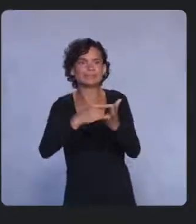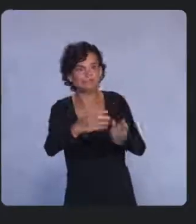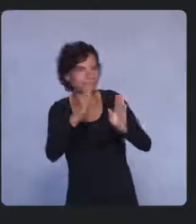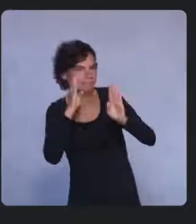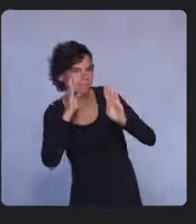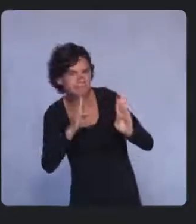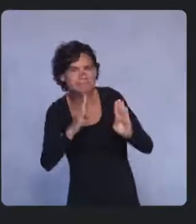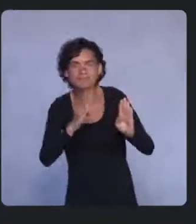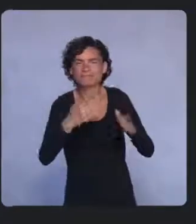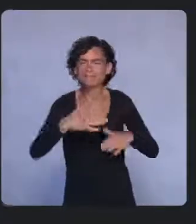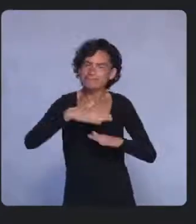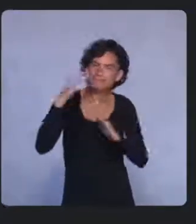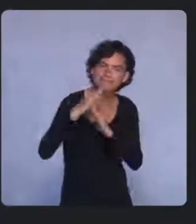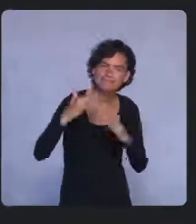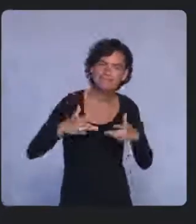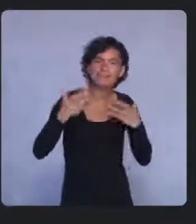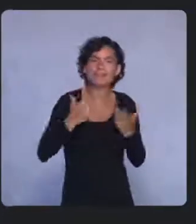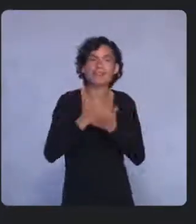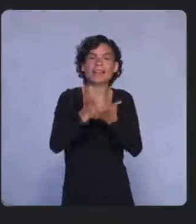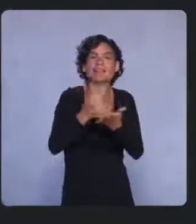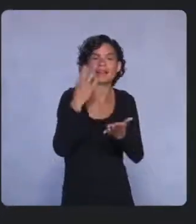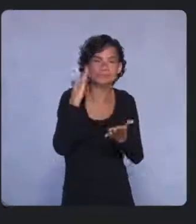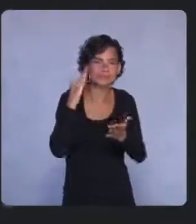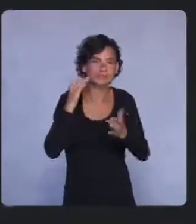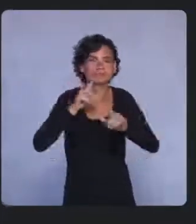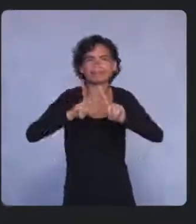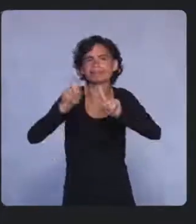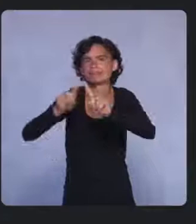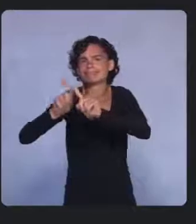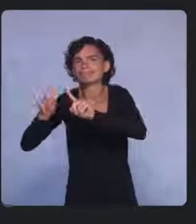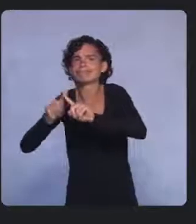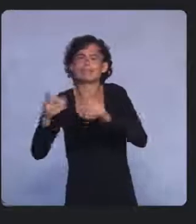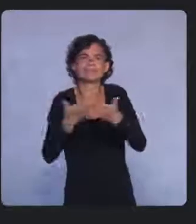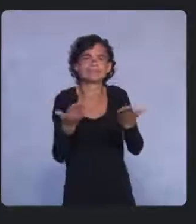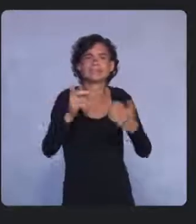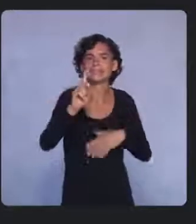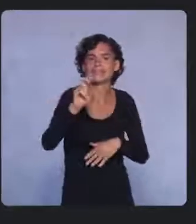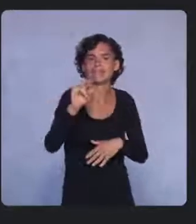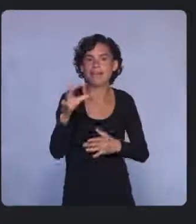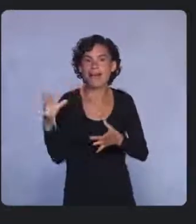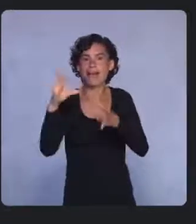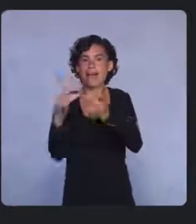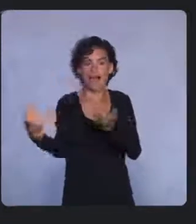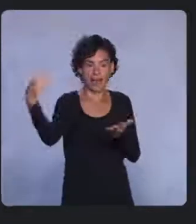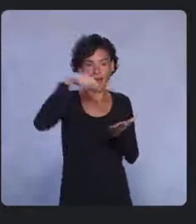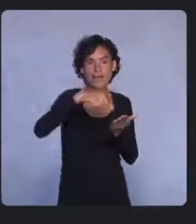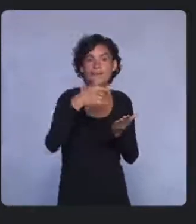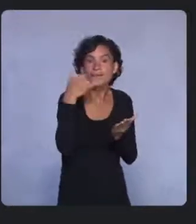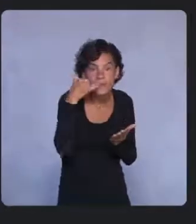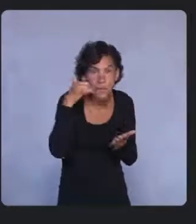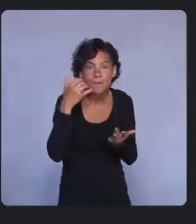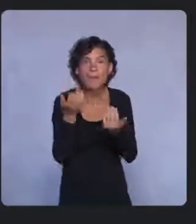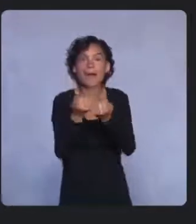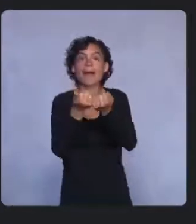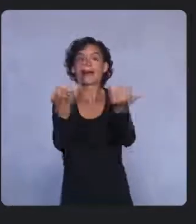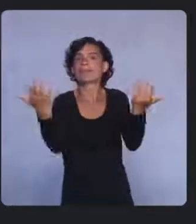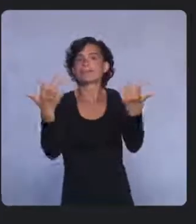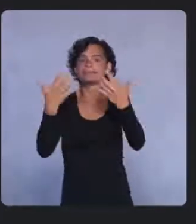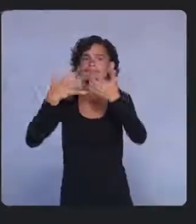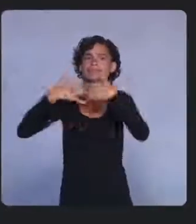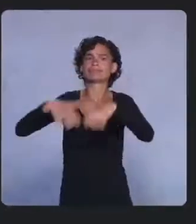helpful experiences across all the devices that are connected to your phone, so that everything just works better